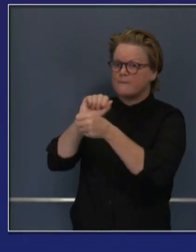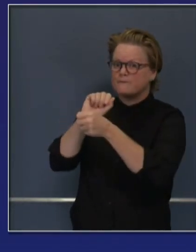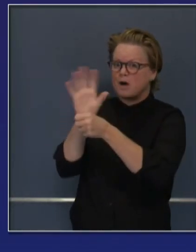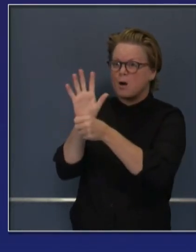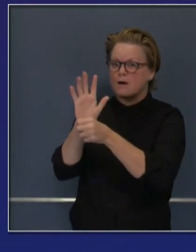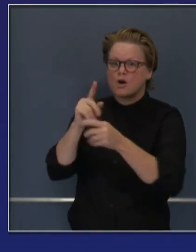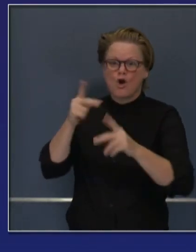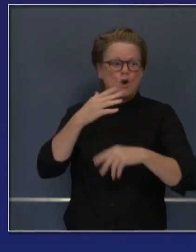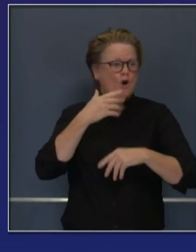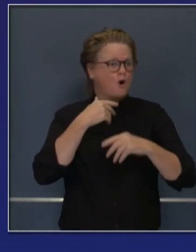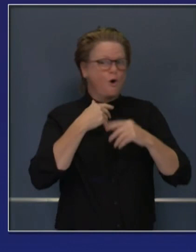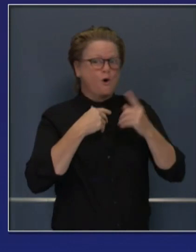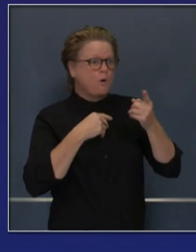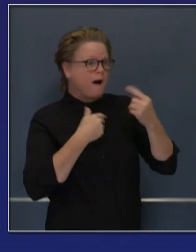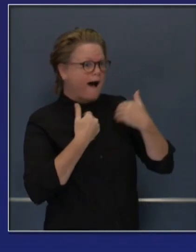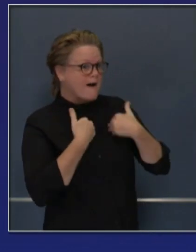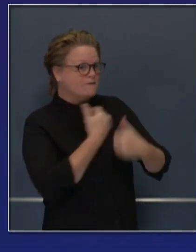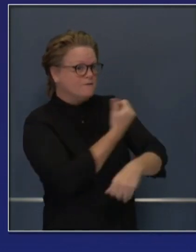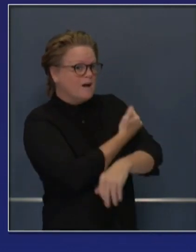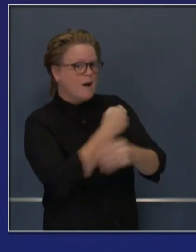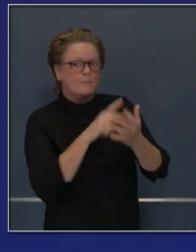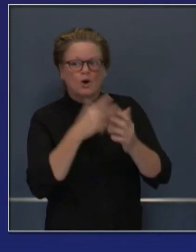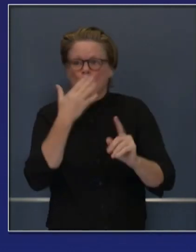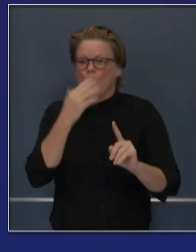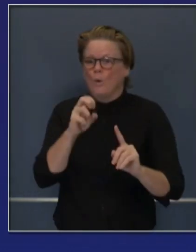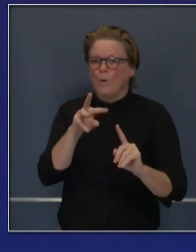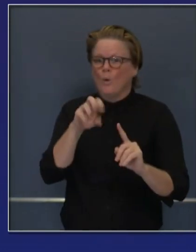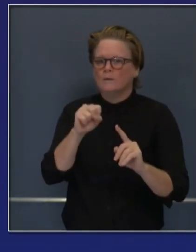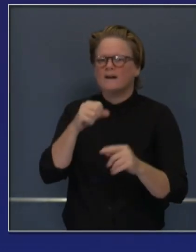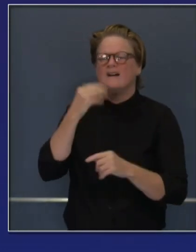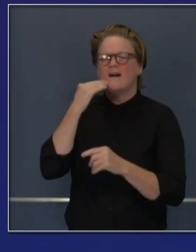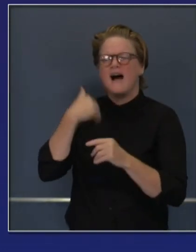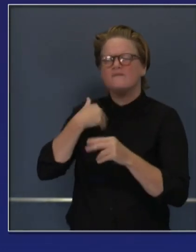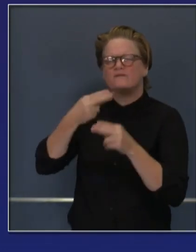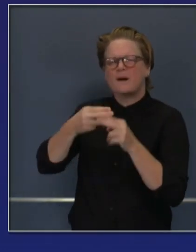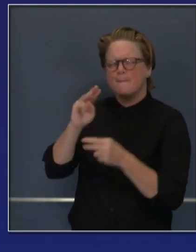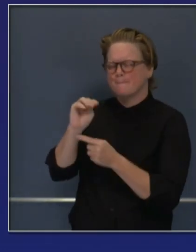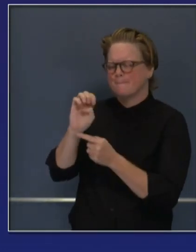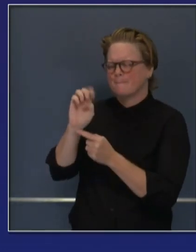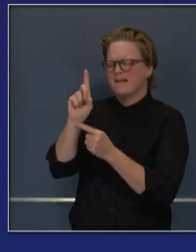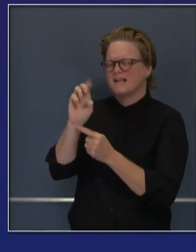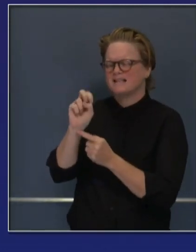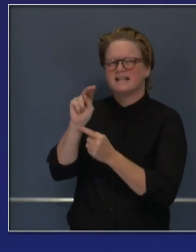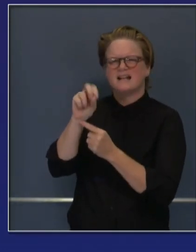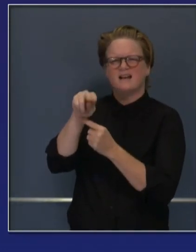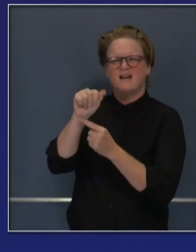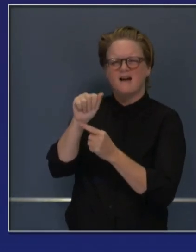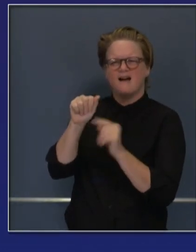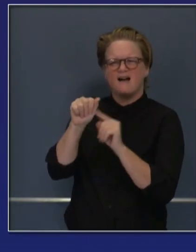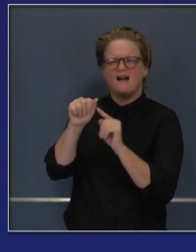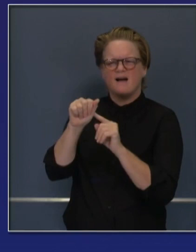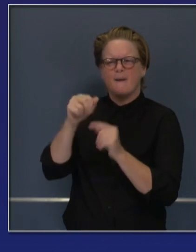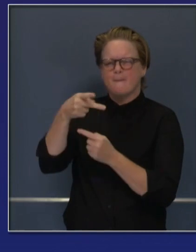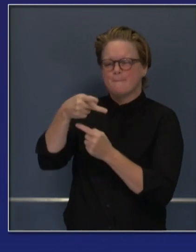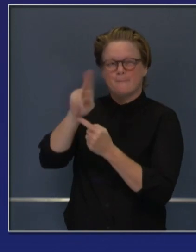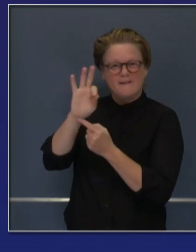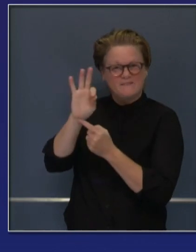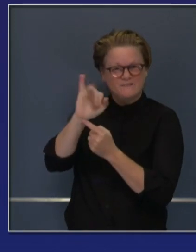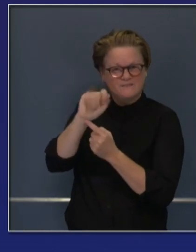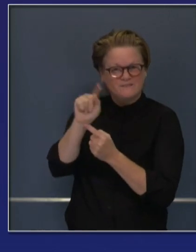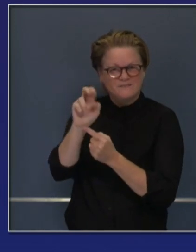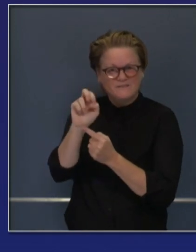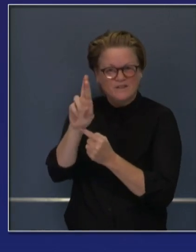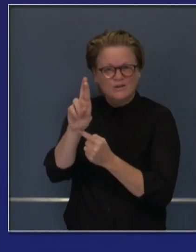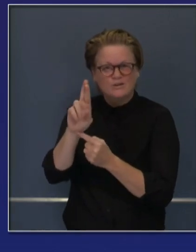heard today around Moderna, this coming on the heels of Pfizer, and the efficacy of their vaccine coming